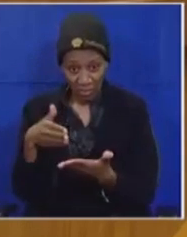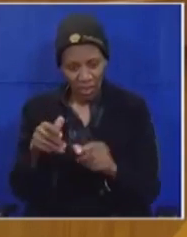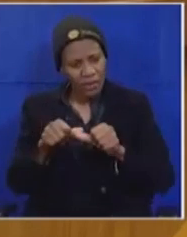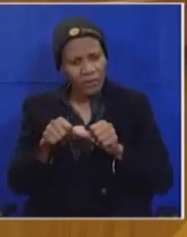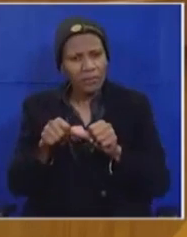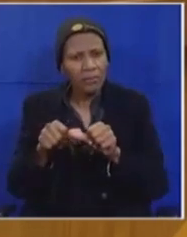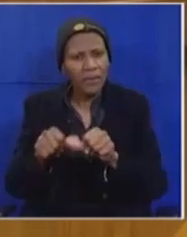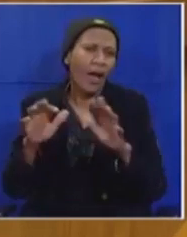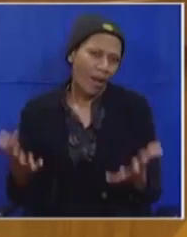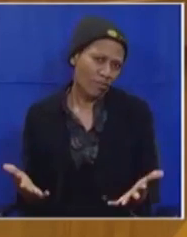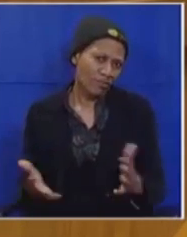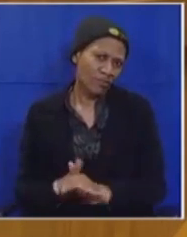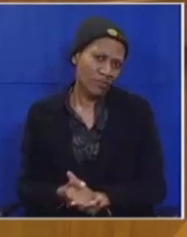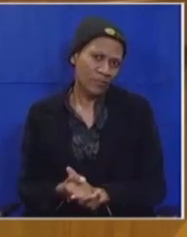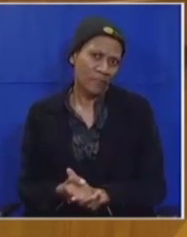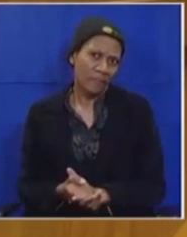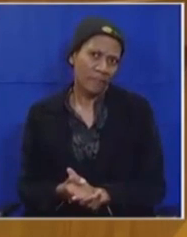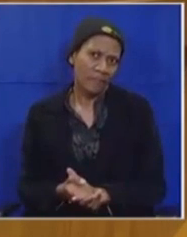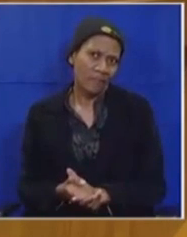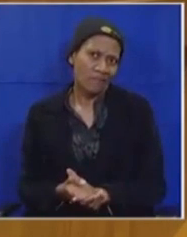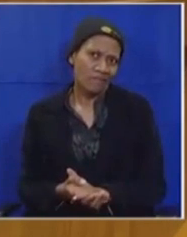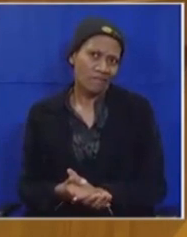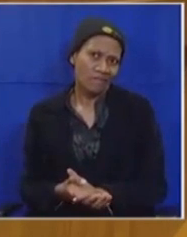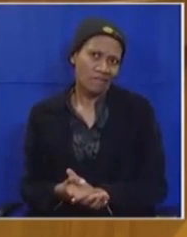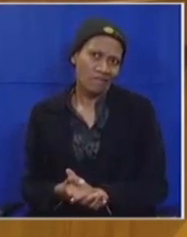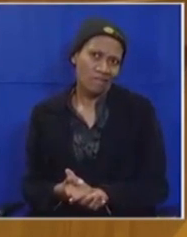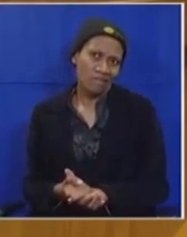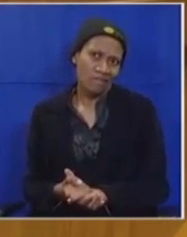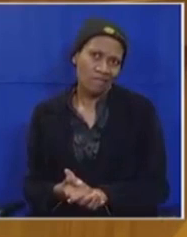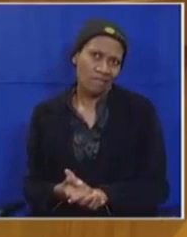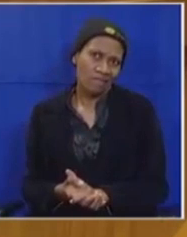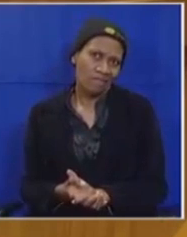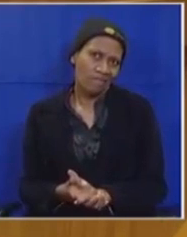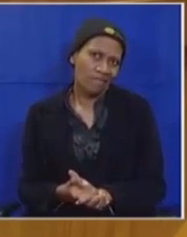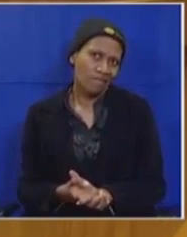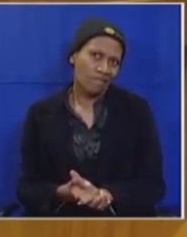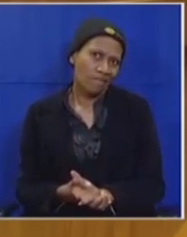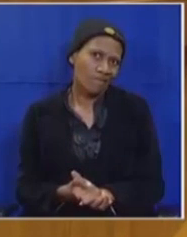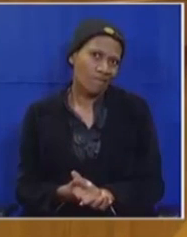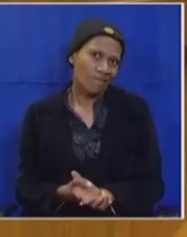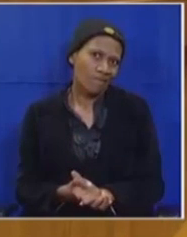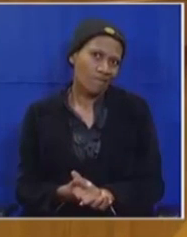Now, we have to balance all these things. Unless we have